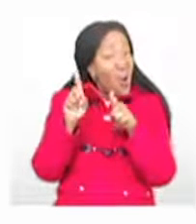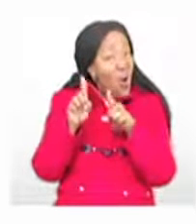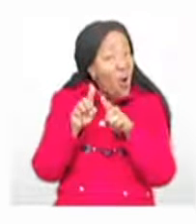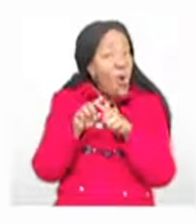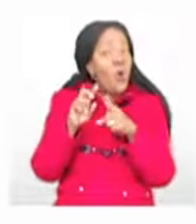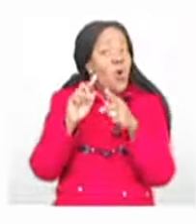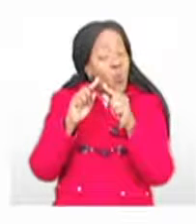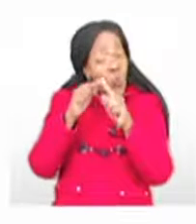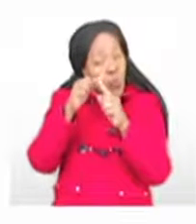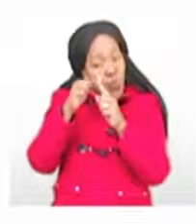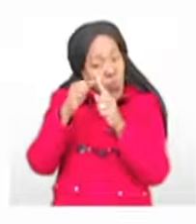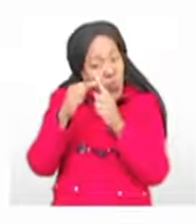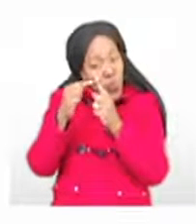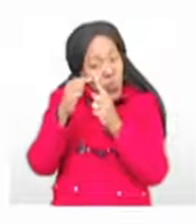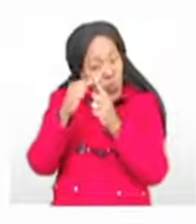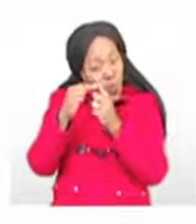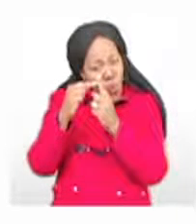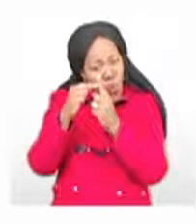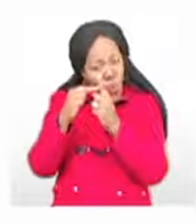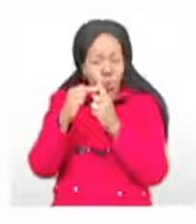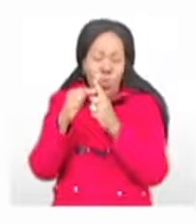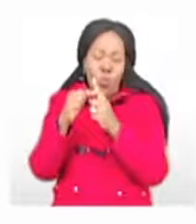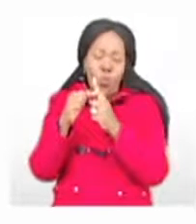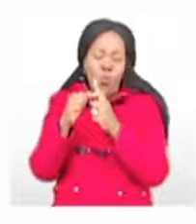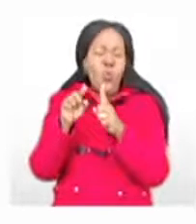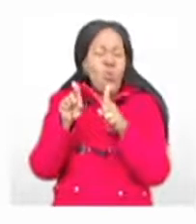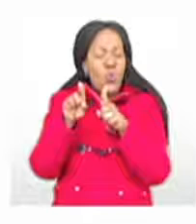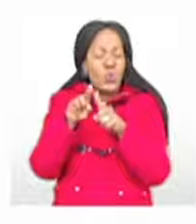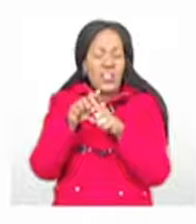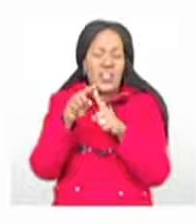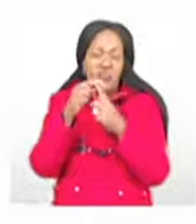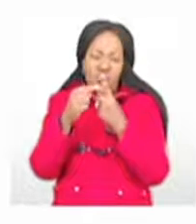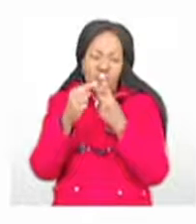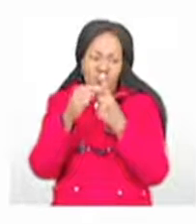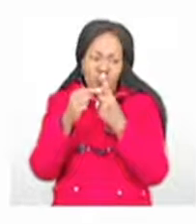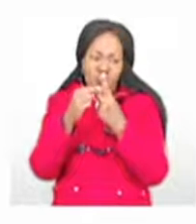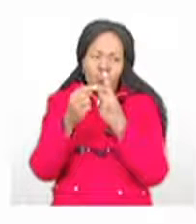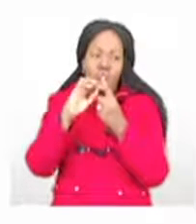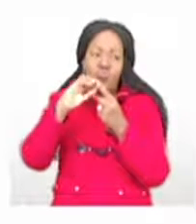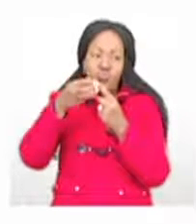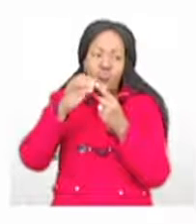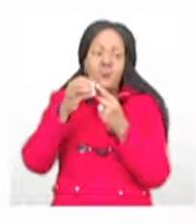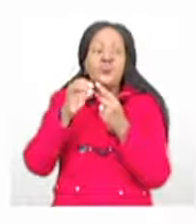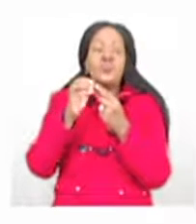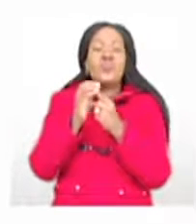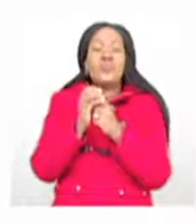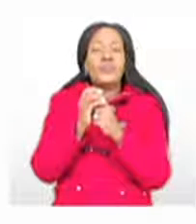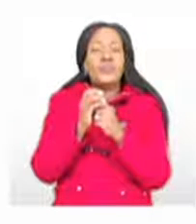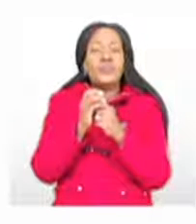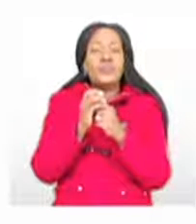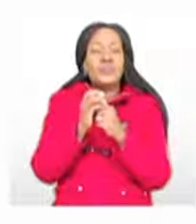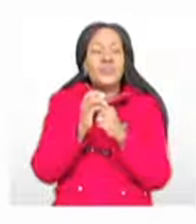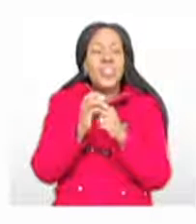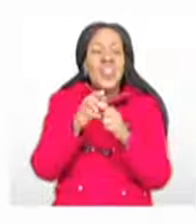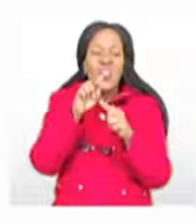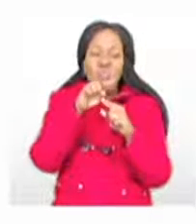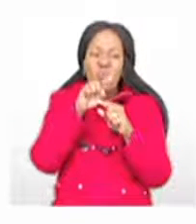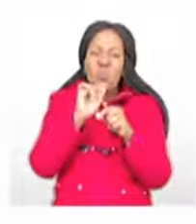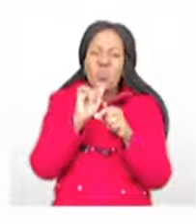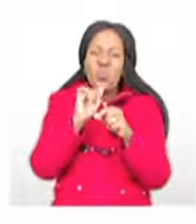some lines and it looks like a screw. So which nail is